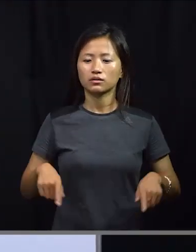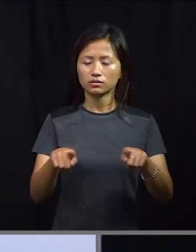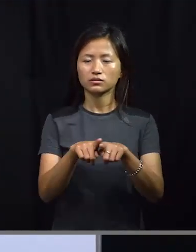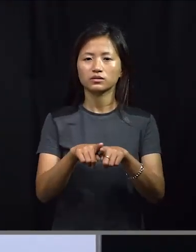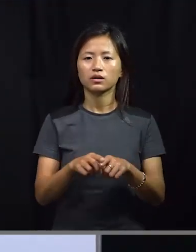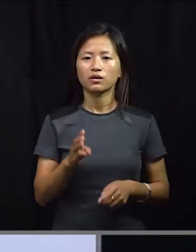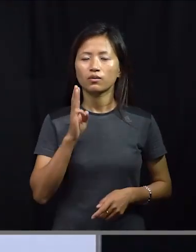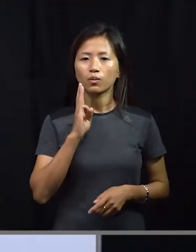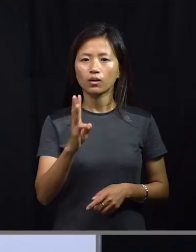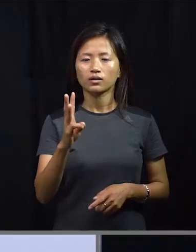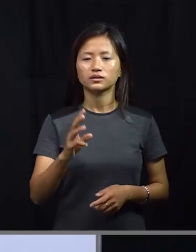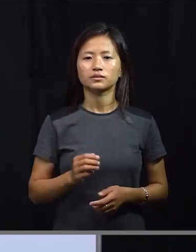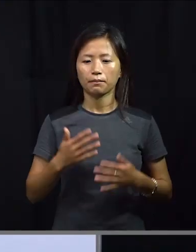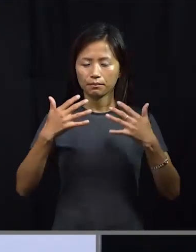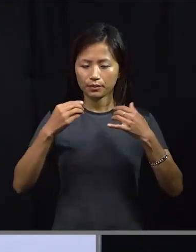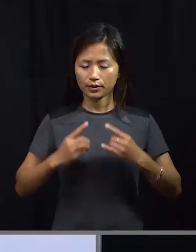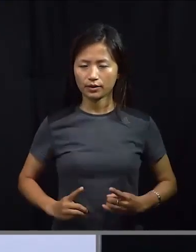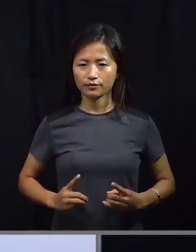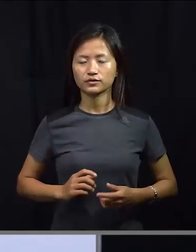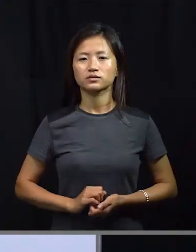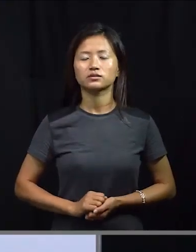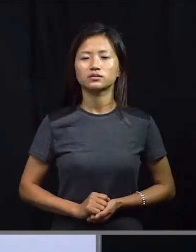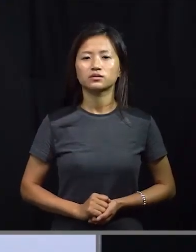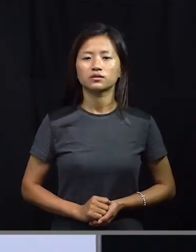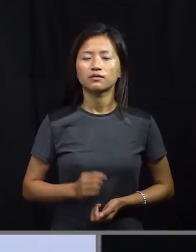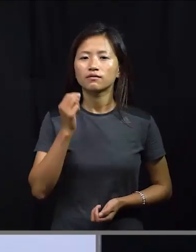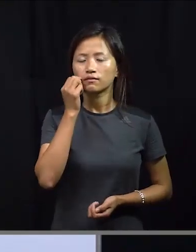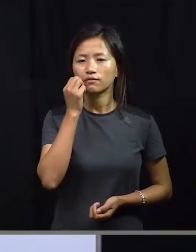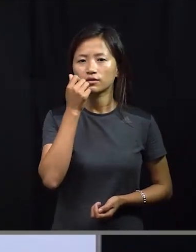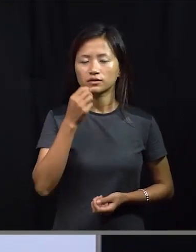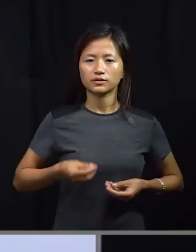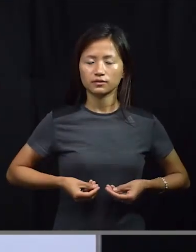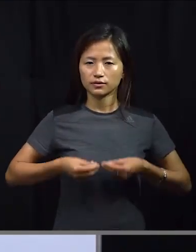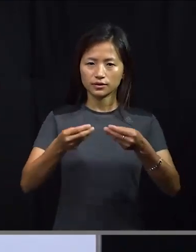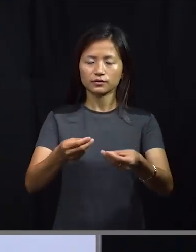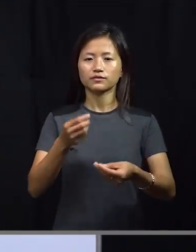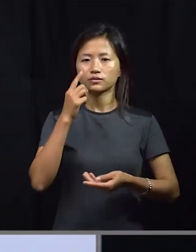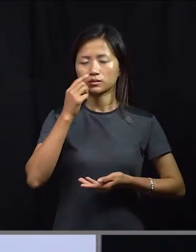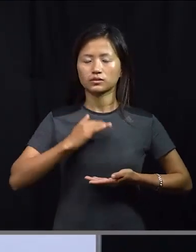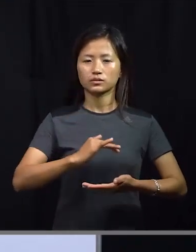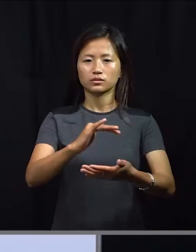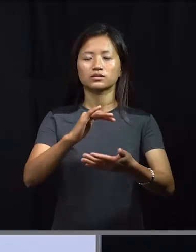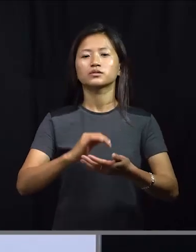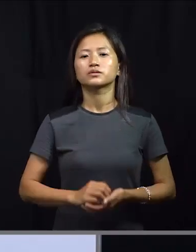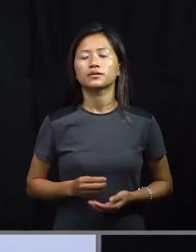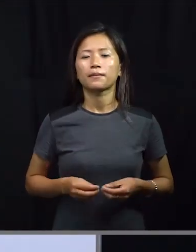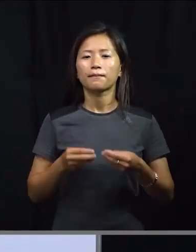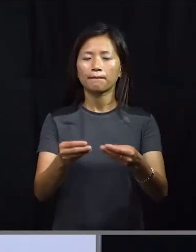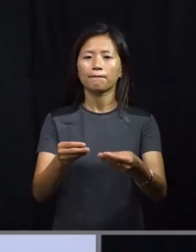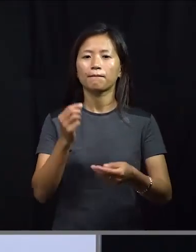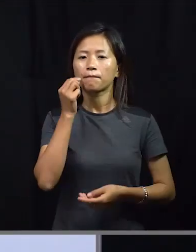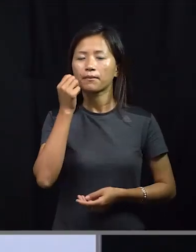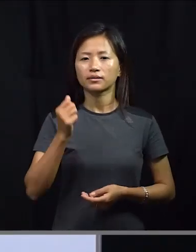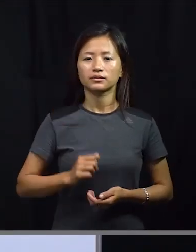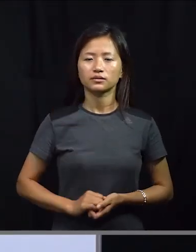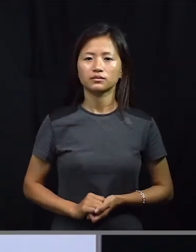very well behaved. Okay, and that is why, you know, the father gives her daughter to the hand of this man. The next is called as